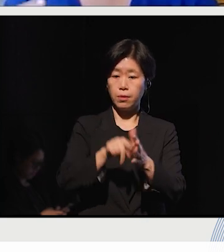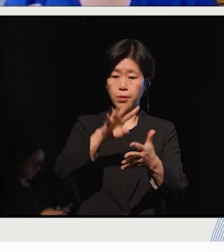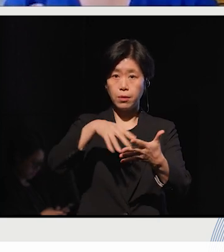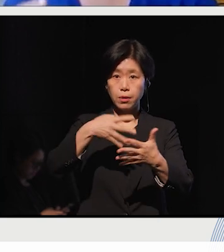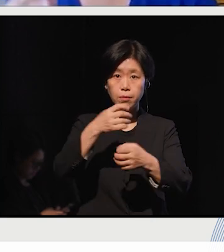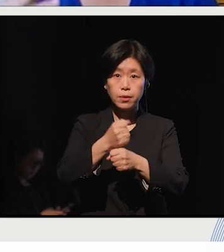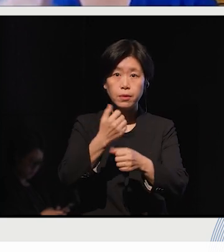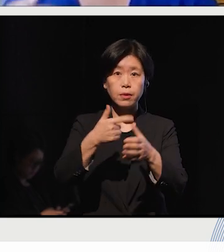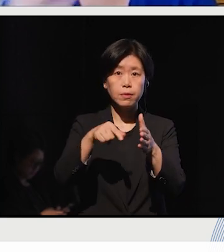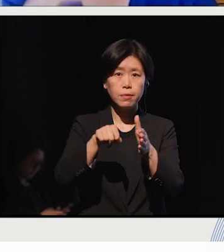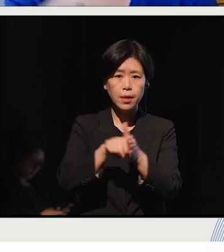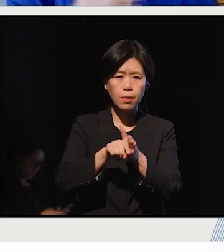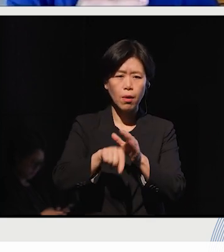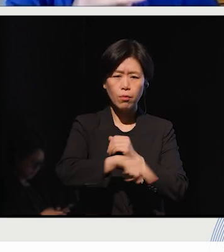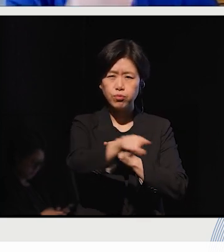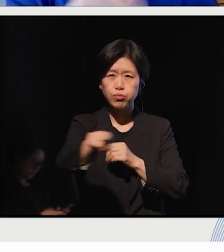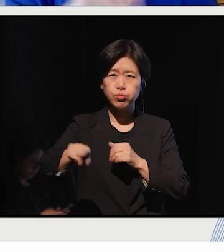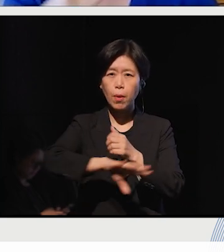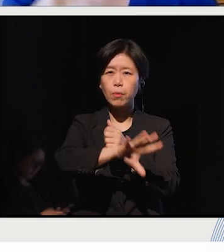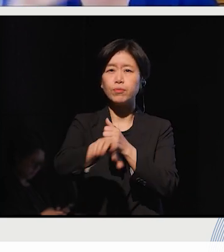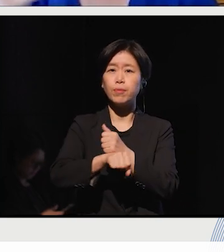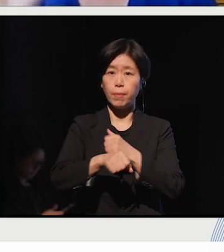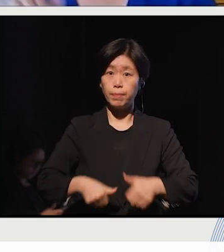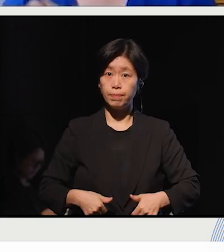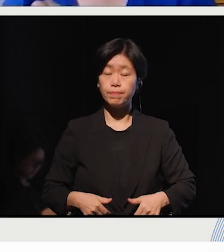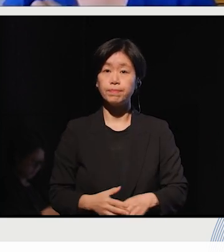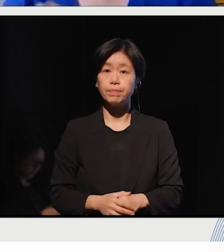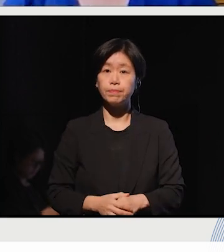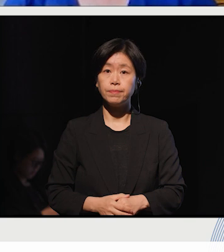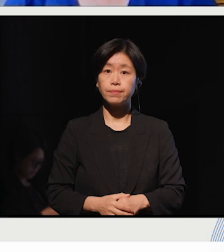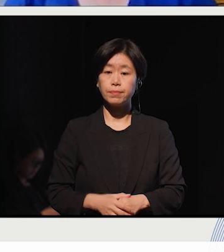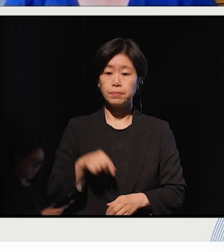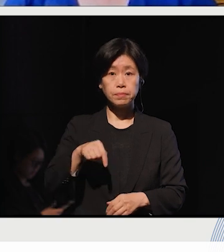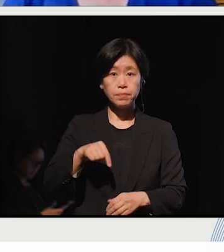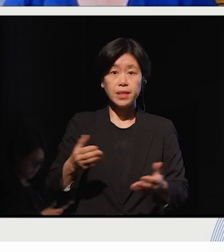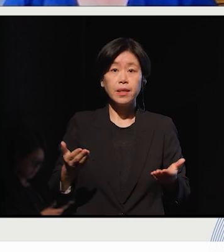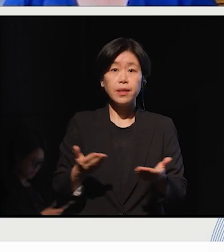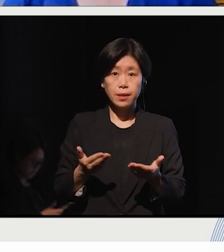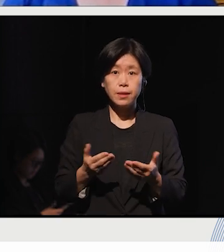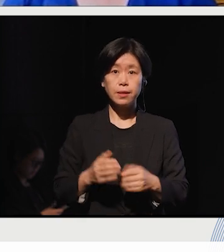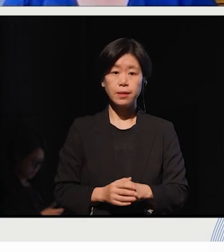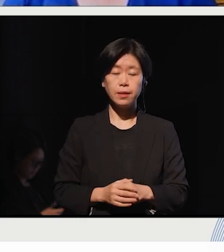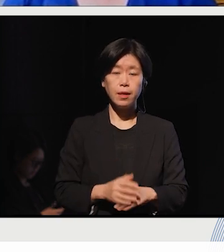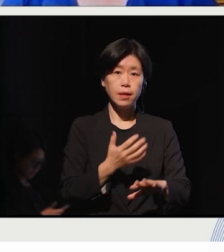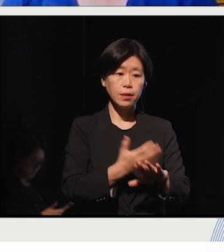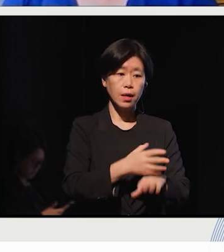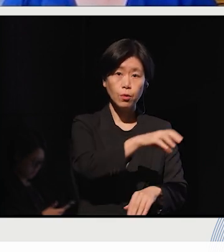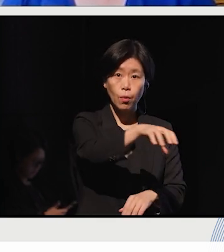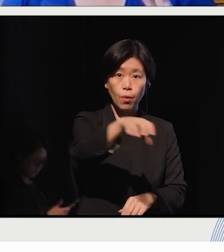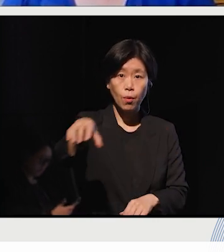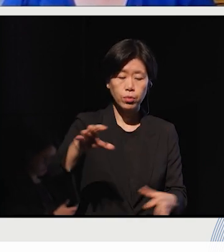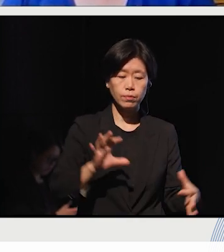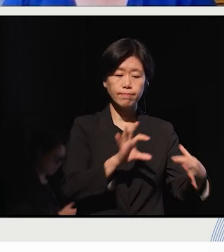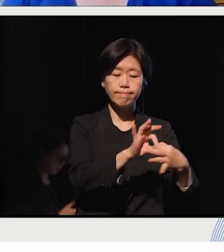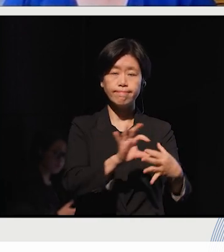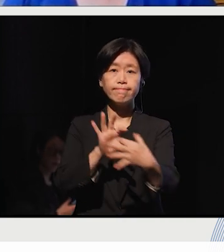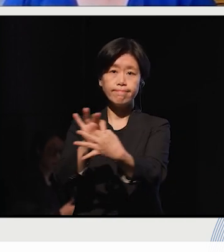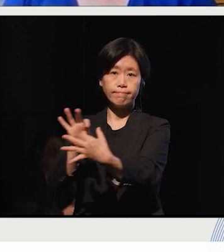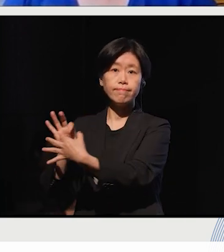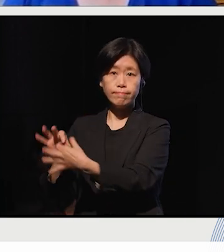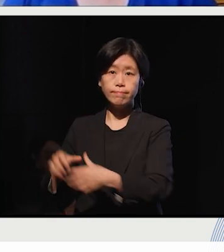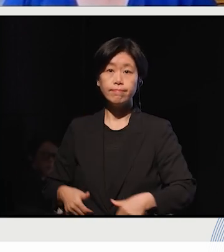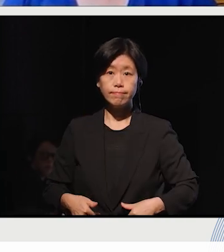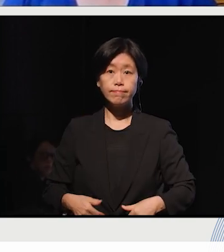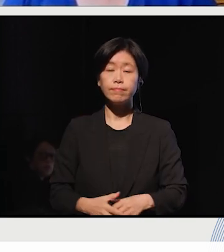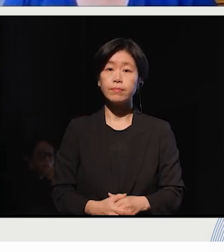part of what they do, they need to engage with other departments and divisions across the institution. So when I say solely responsible,